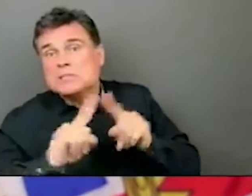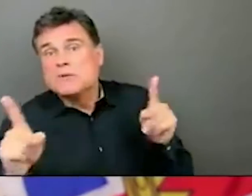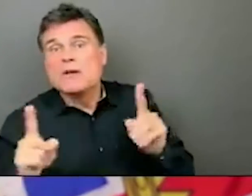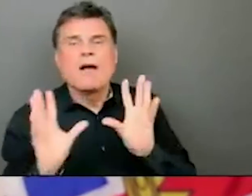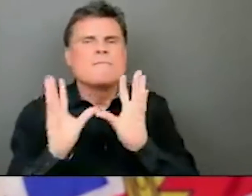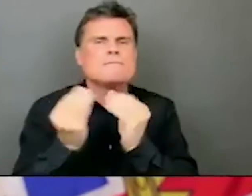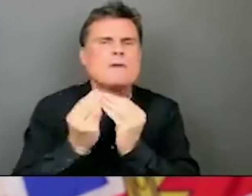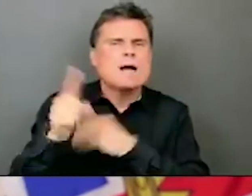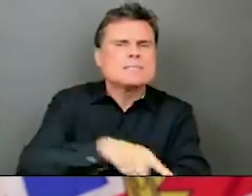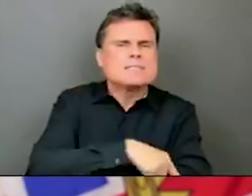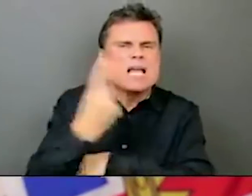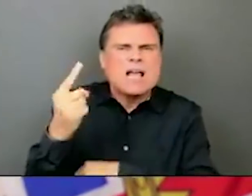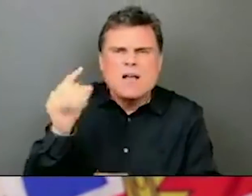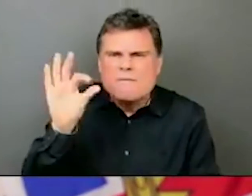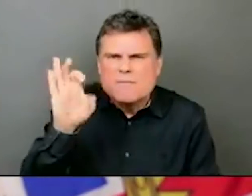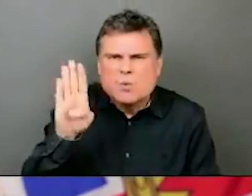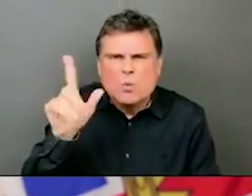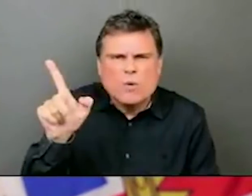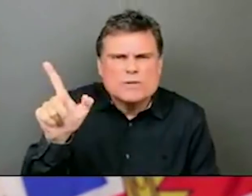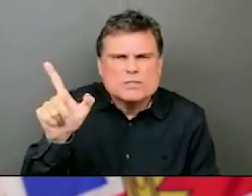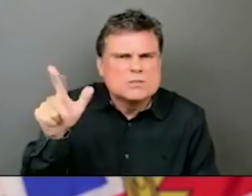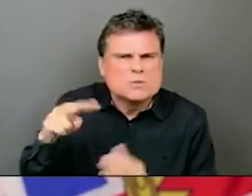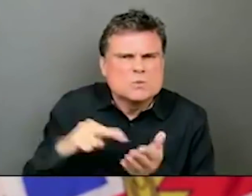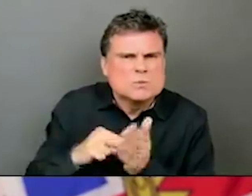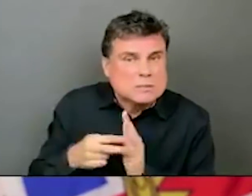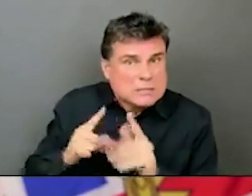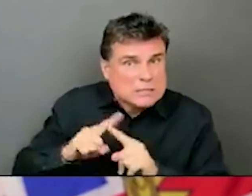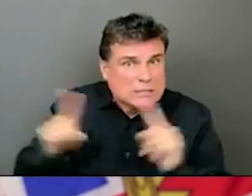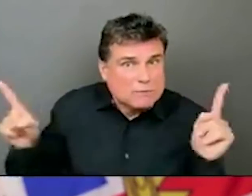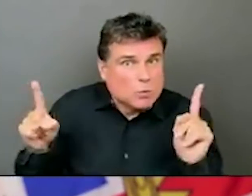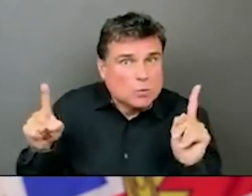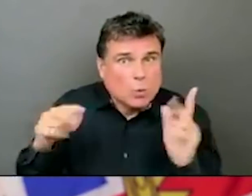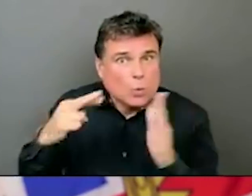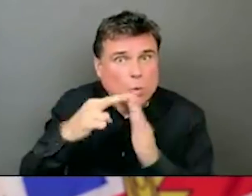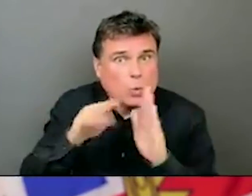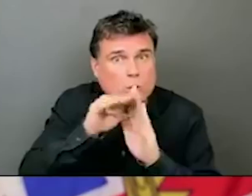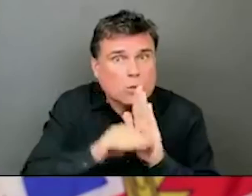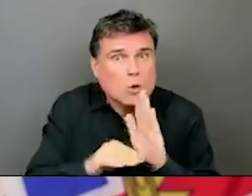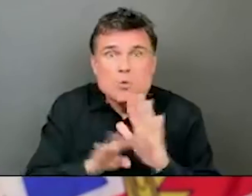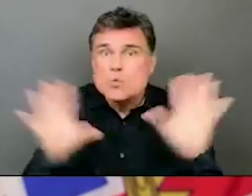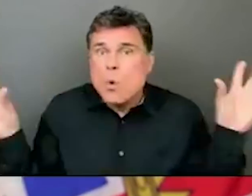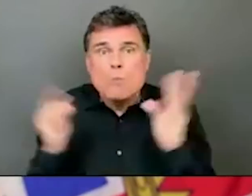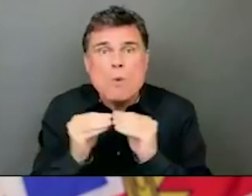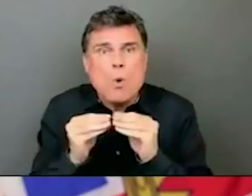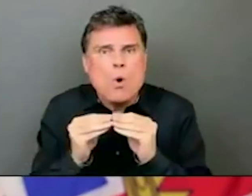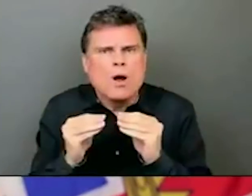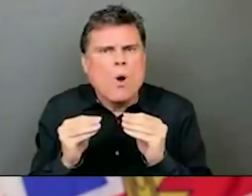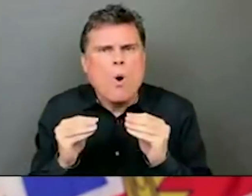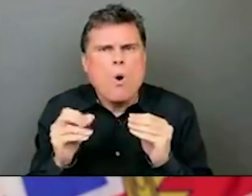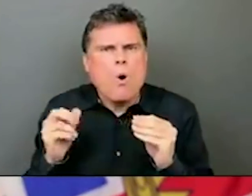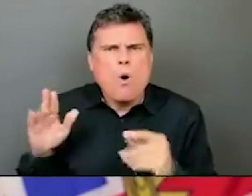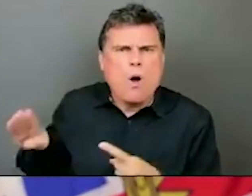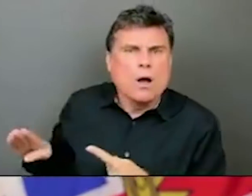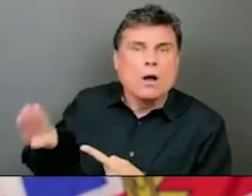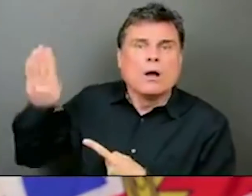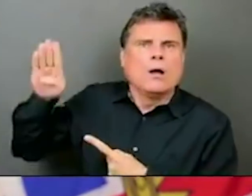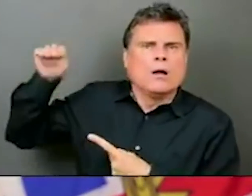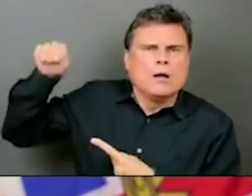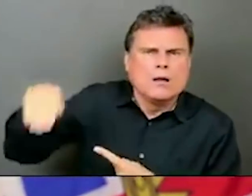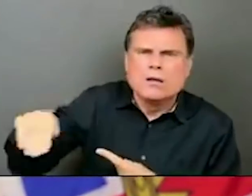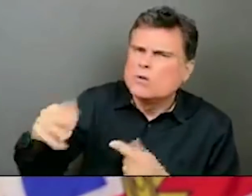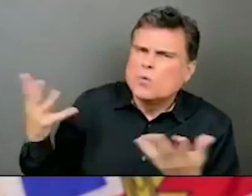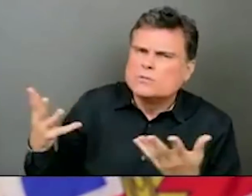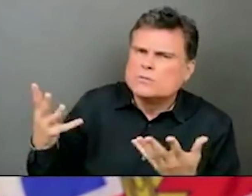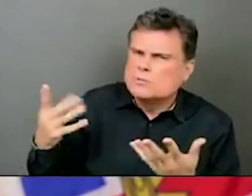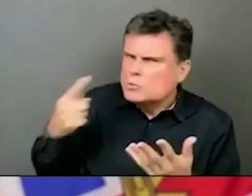or be even a different place by Family Day on February 21st. Does that mean lifting restrictions, or are you talking about just, bending the